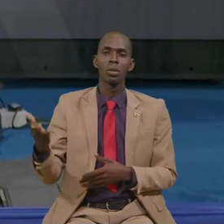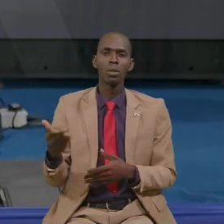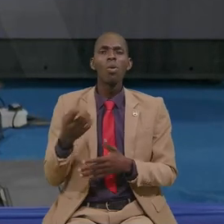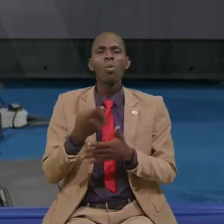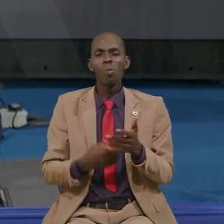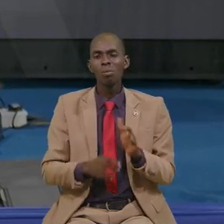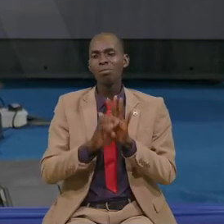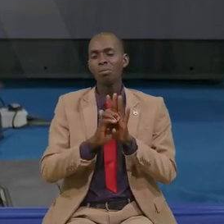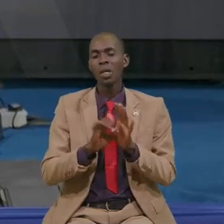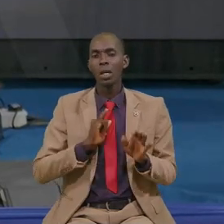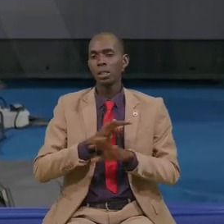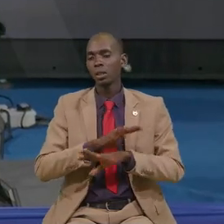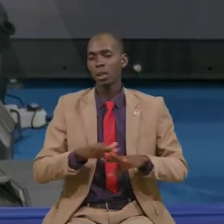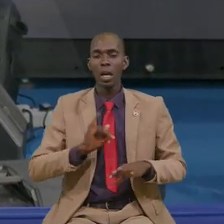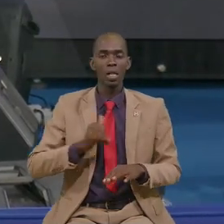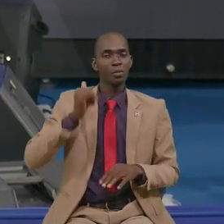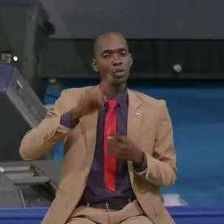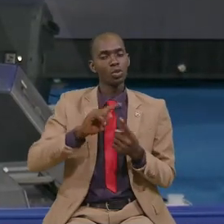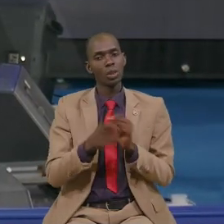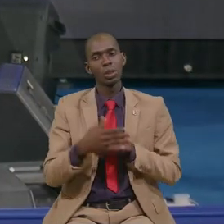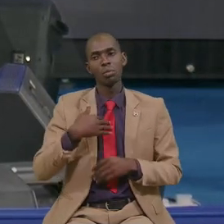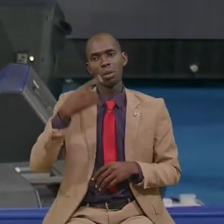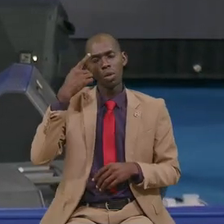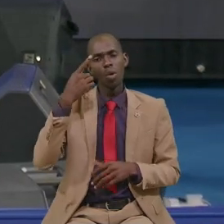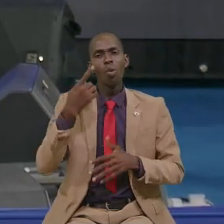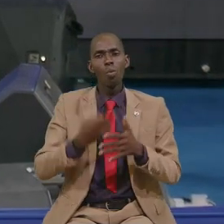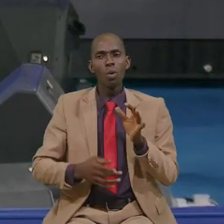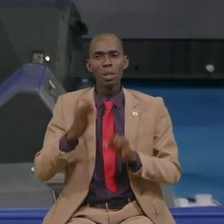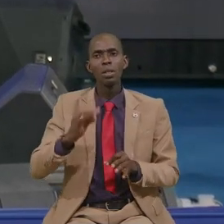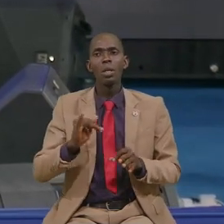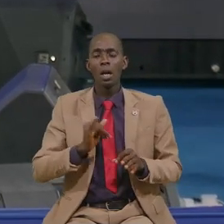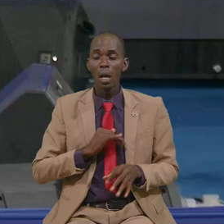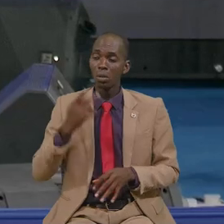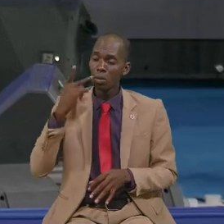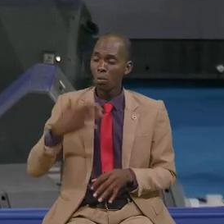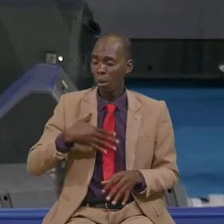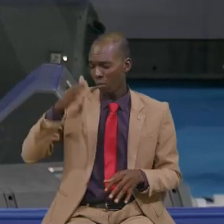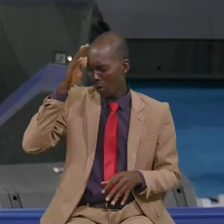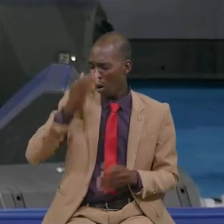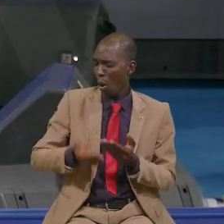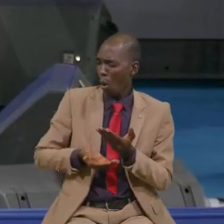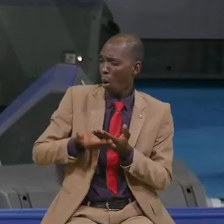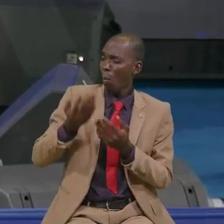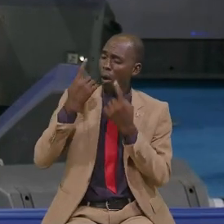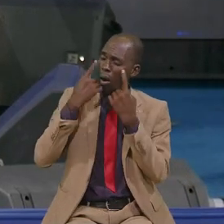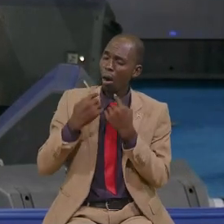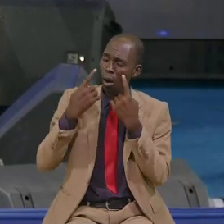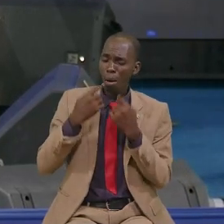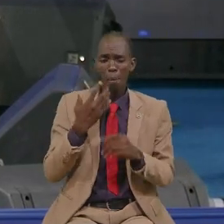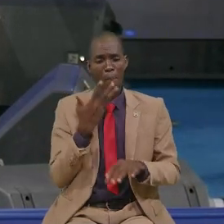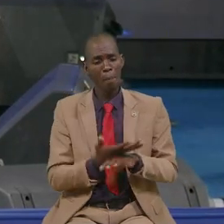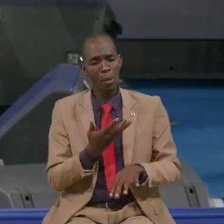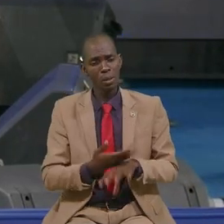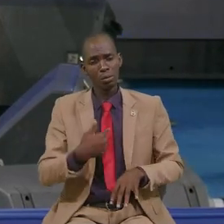my mind? What if I saw my father almost crying and saying, my son,